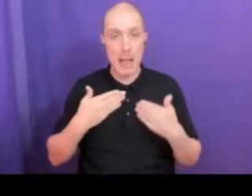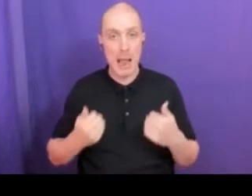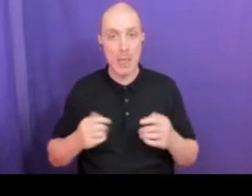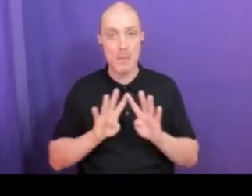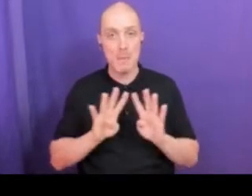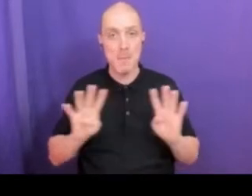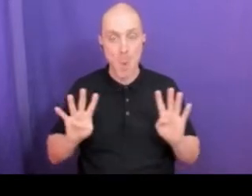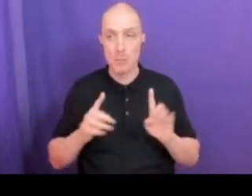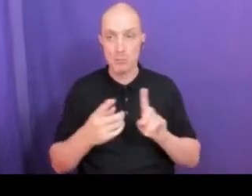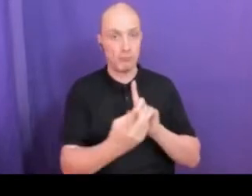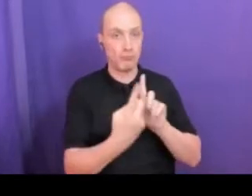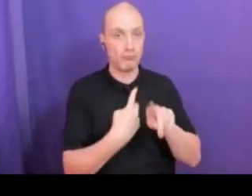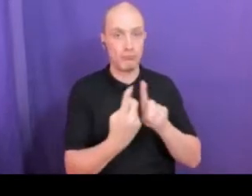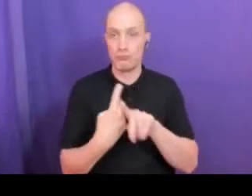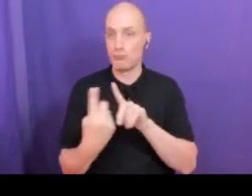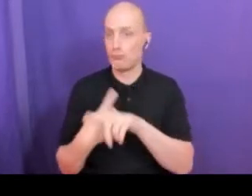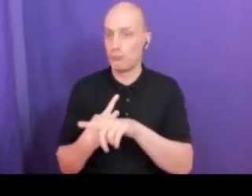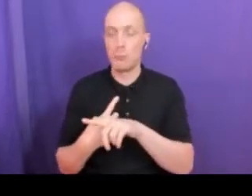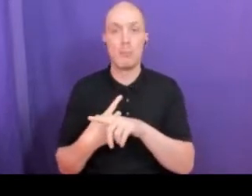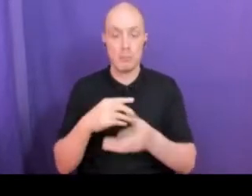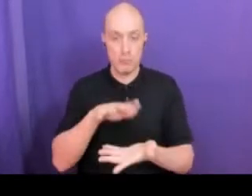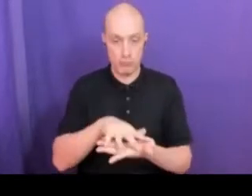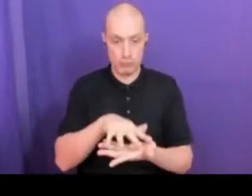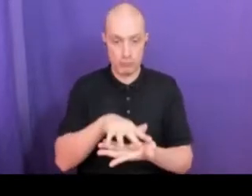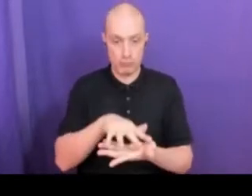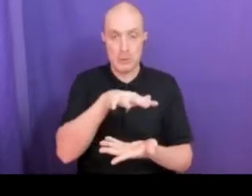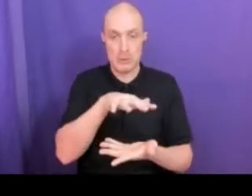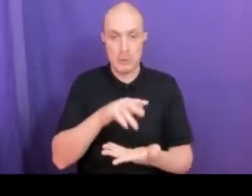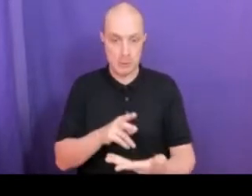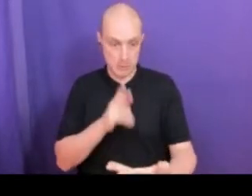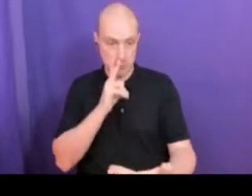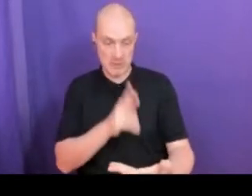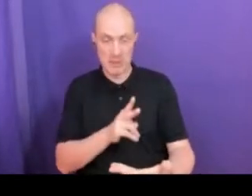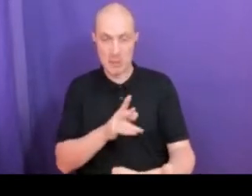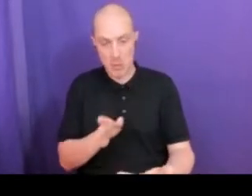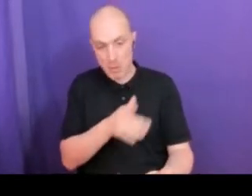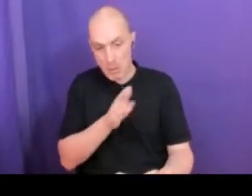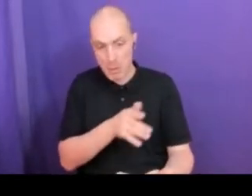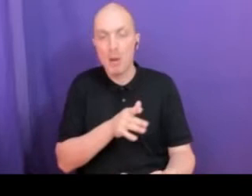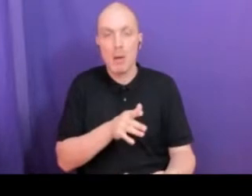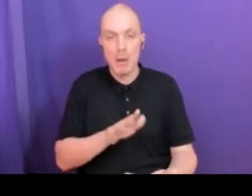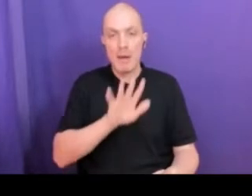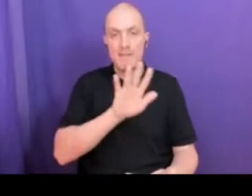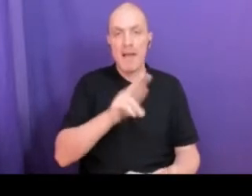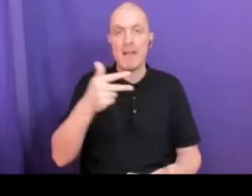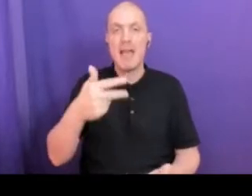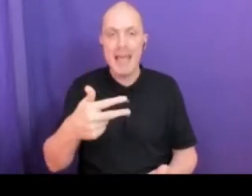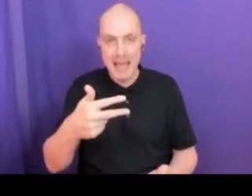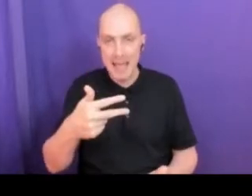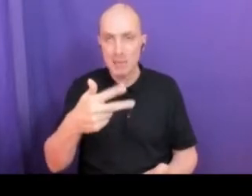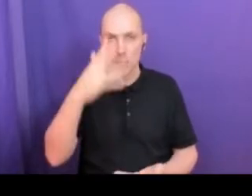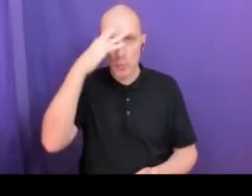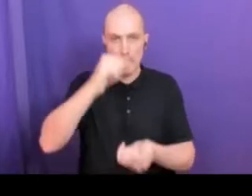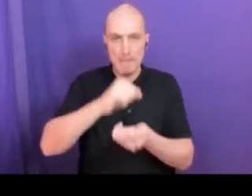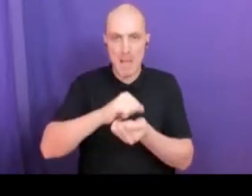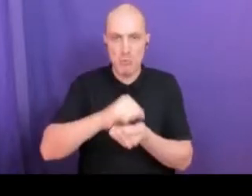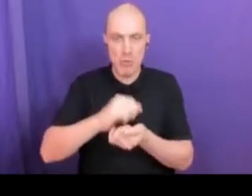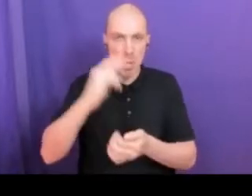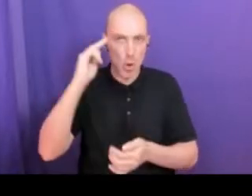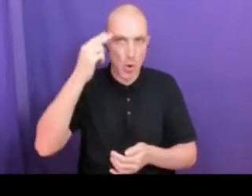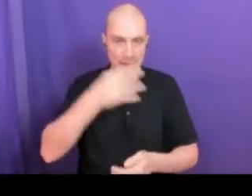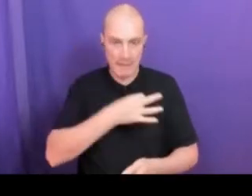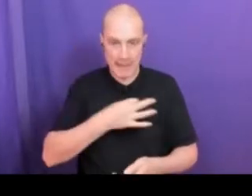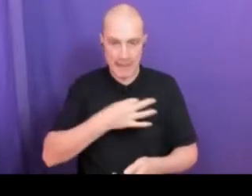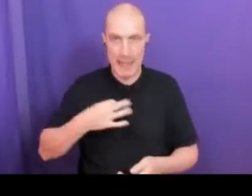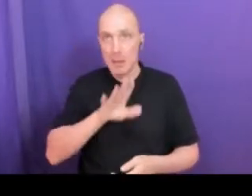responses, we found that there are probably about 58 cognitive or memory clinics throughout Scotland. One of those 14